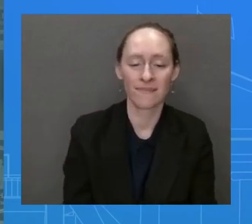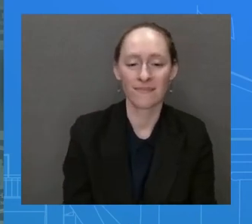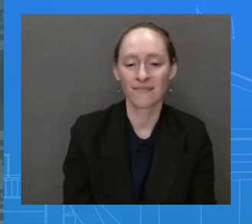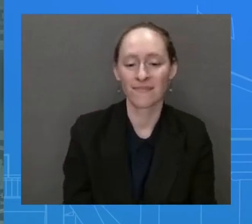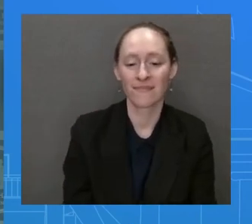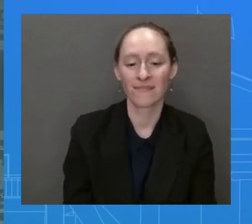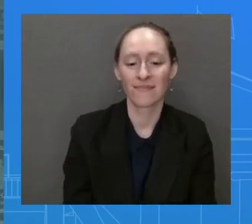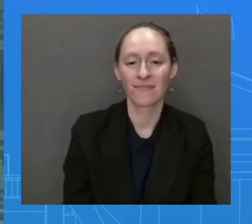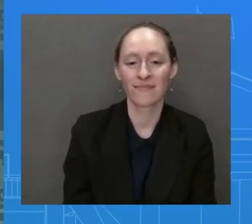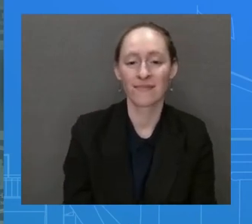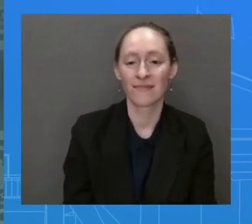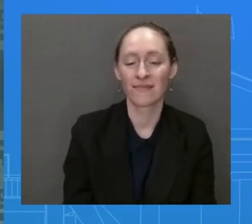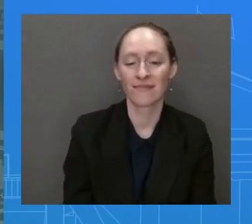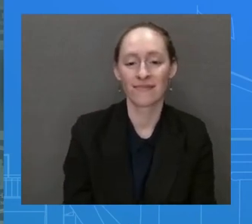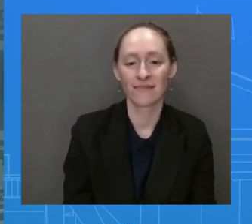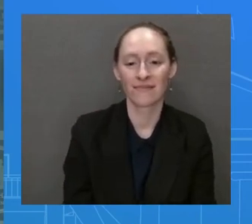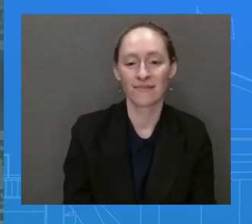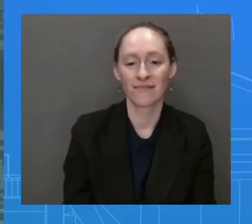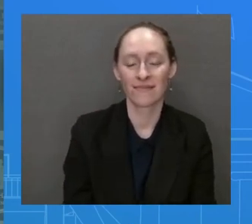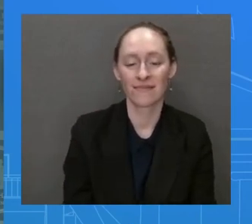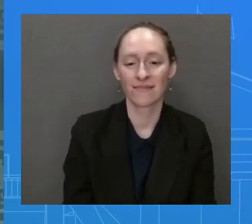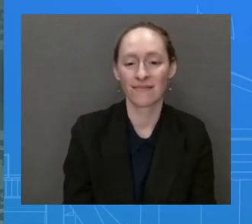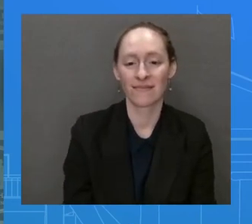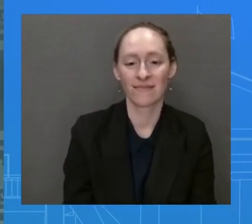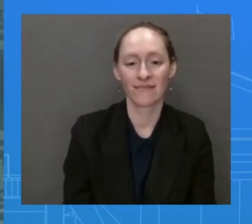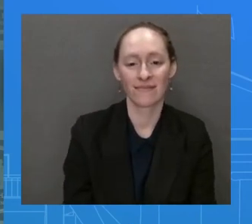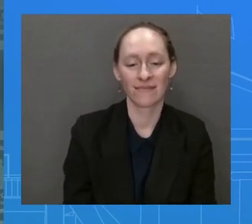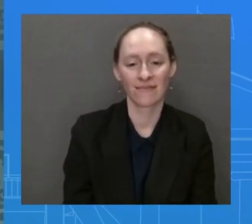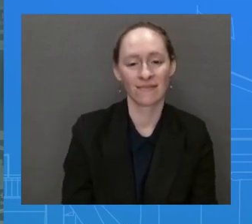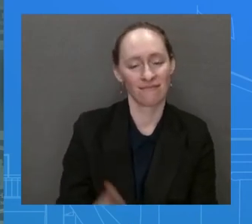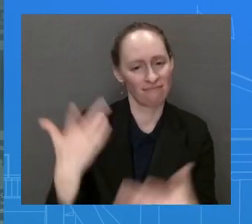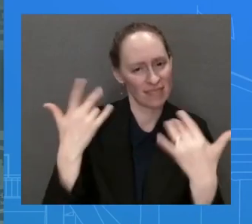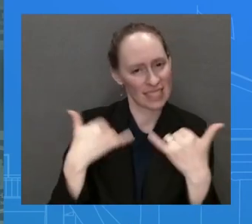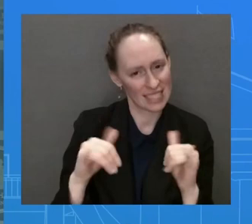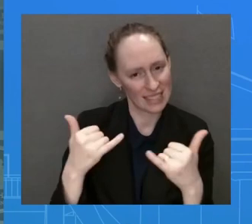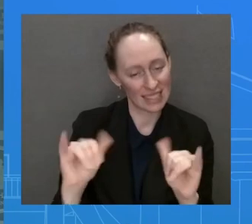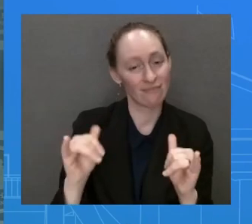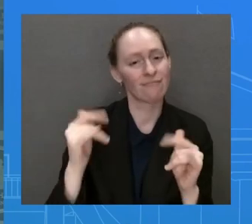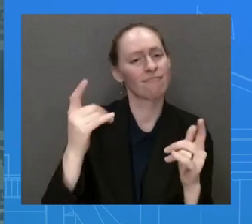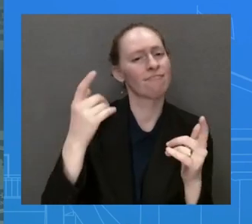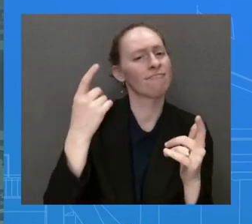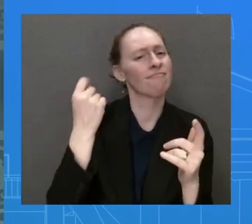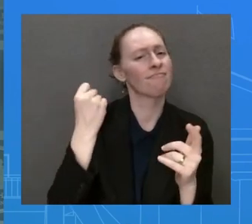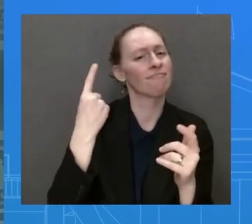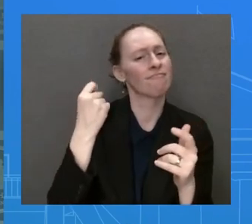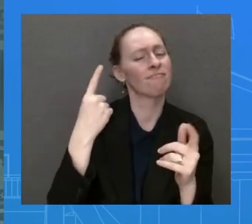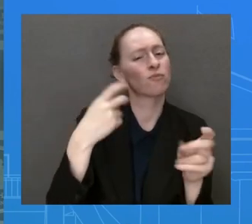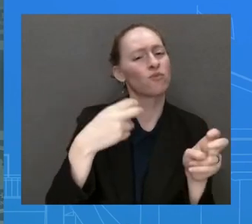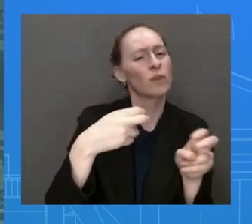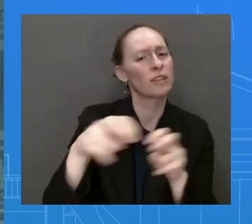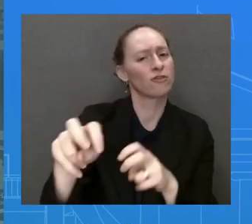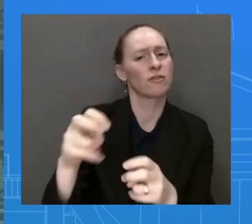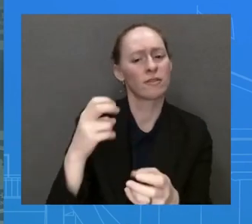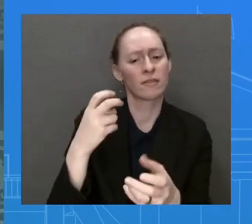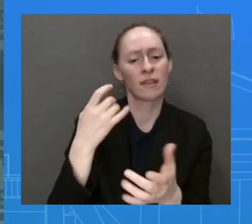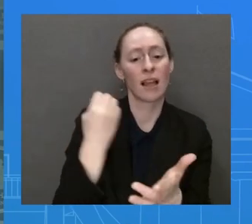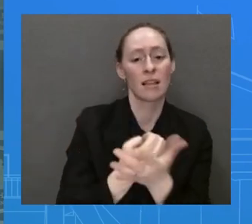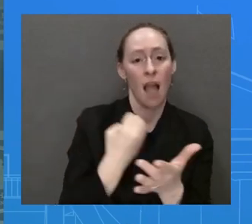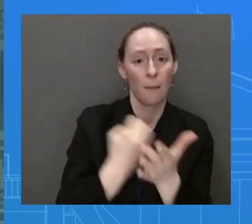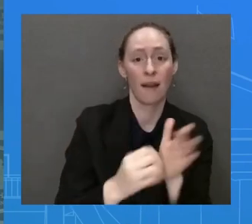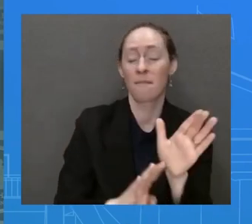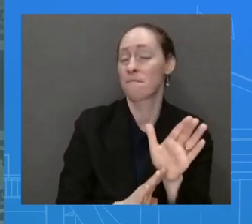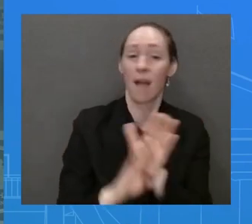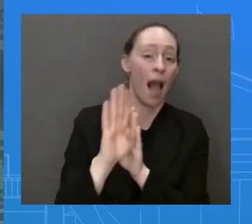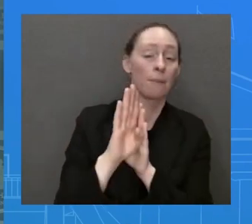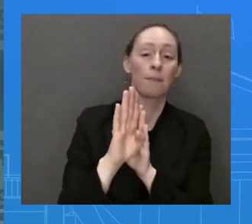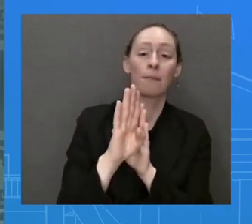continue to be in this transition of stable and steady growth, and I think that's what we believe, that's what the numbers continue to show as you